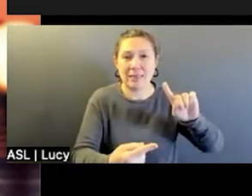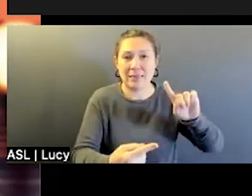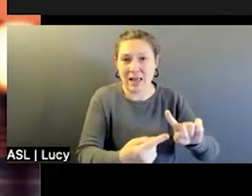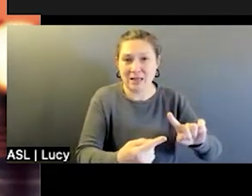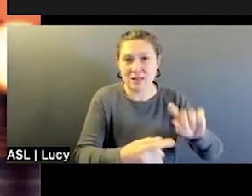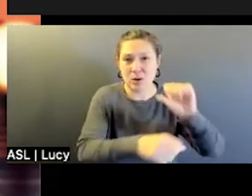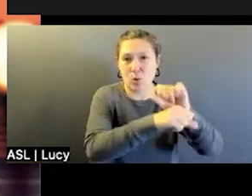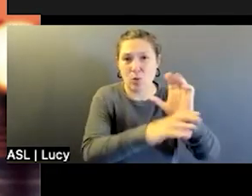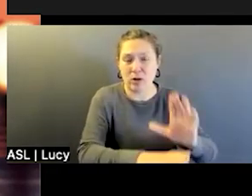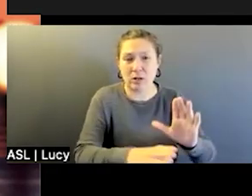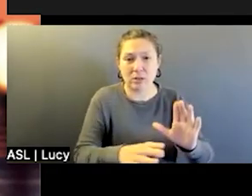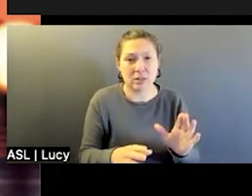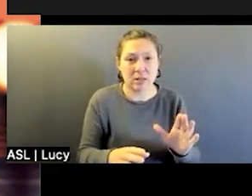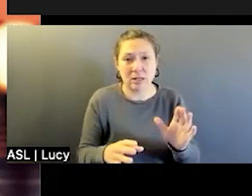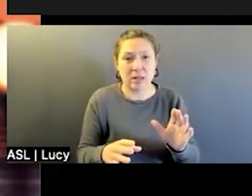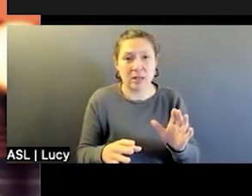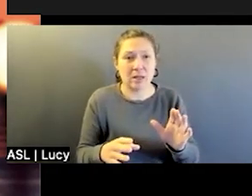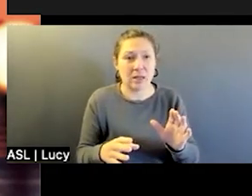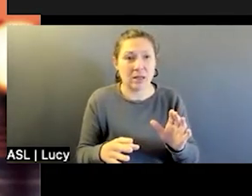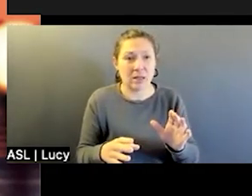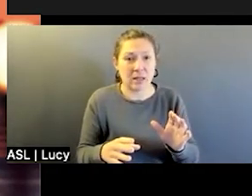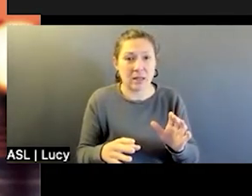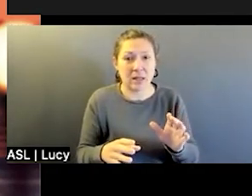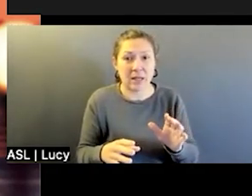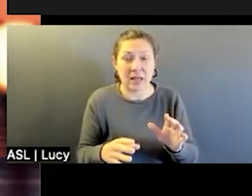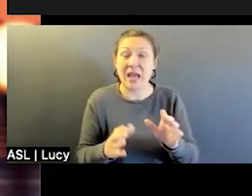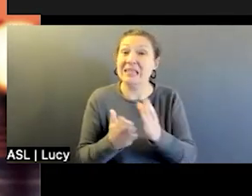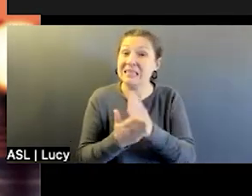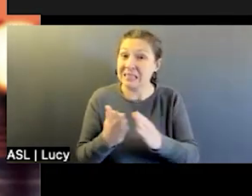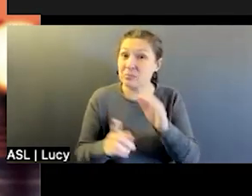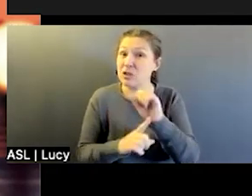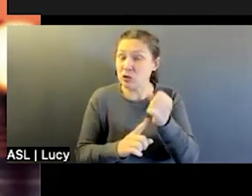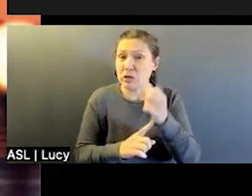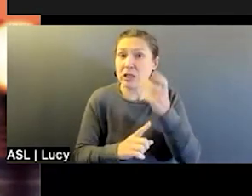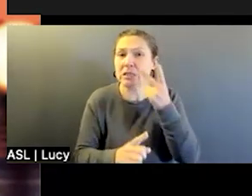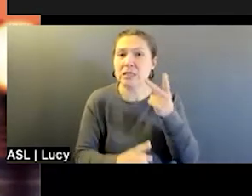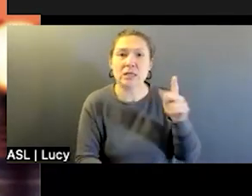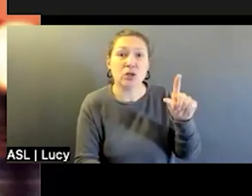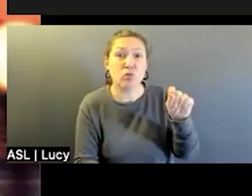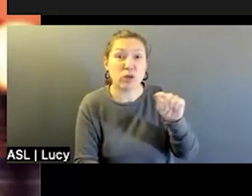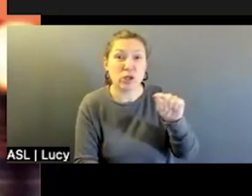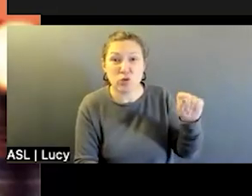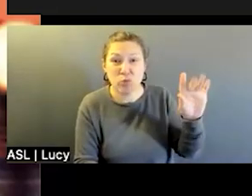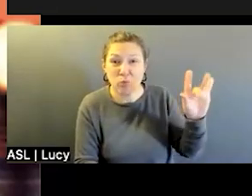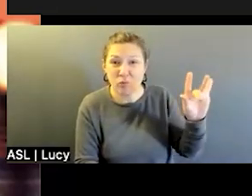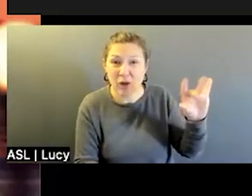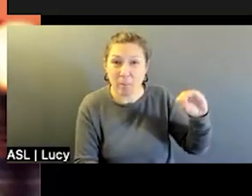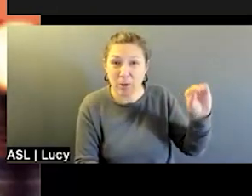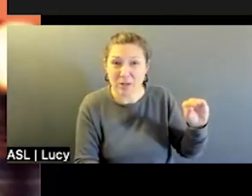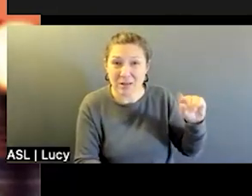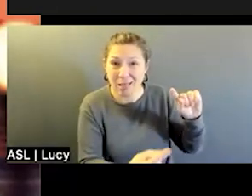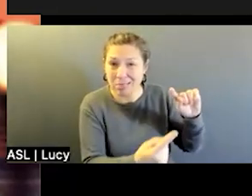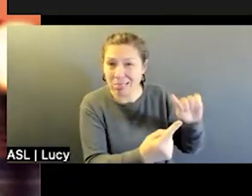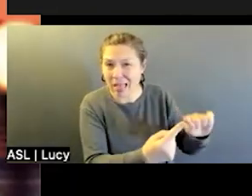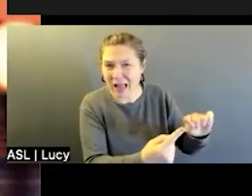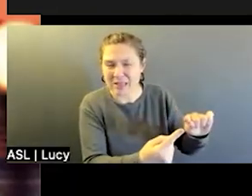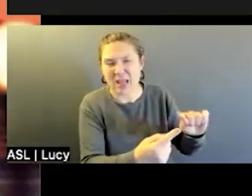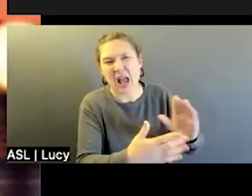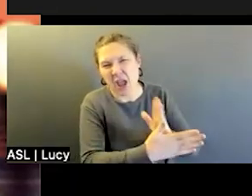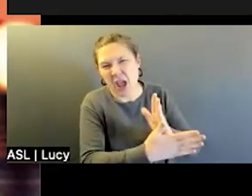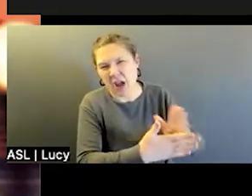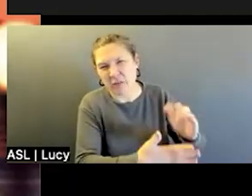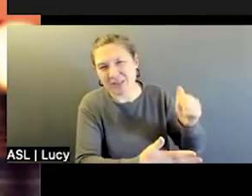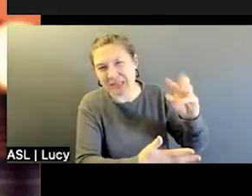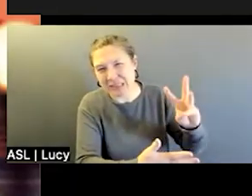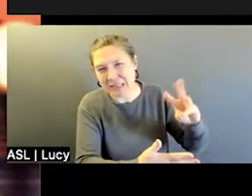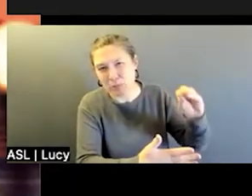cases 20-25% less, and generally about 16% less, which is a lot.